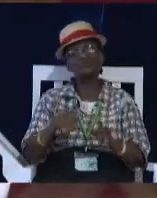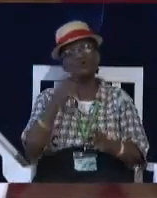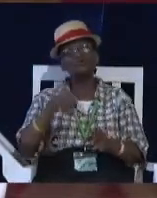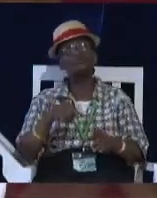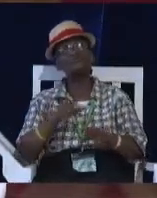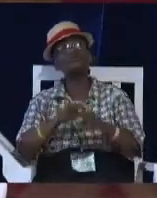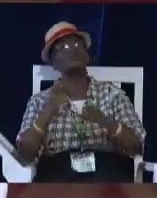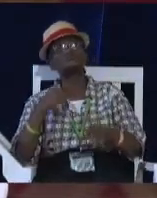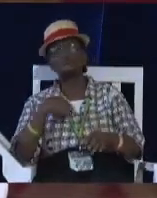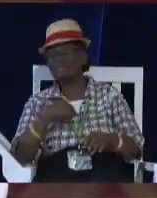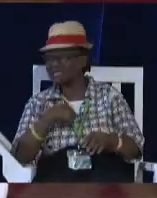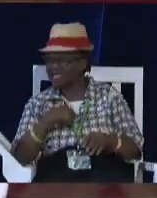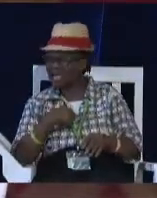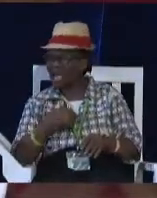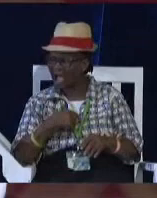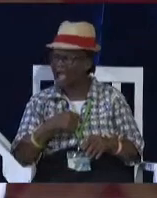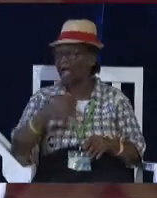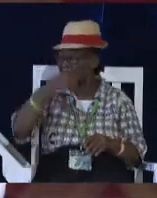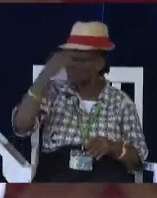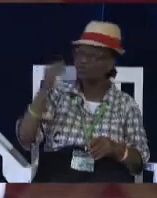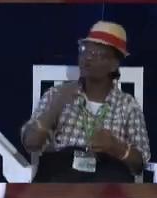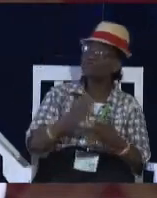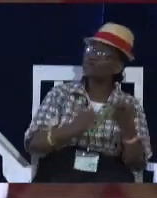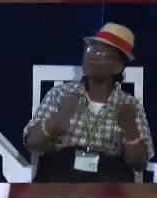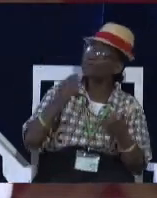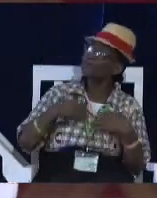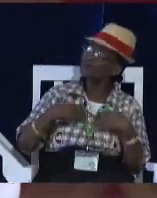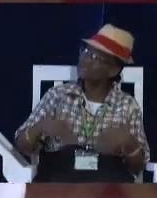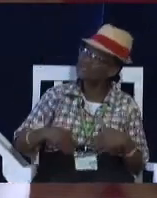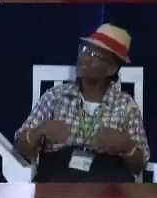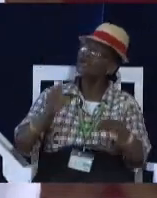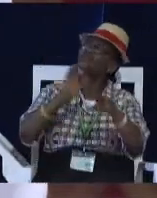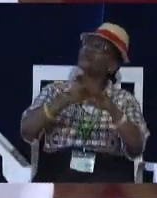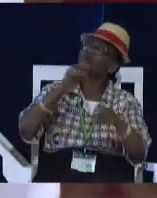because virtue has gone out of me.